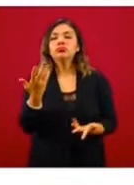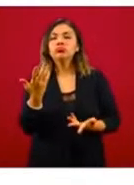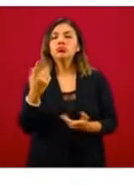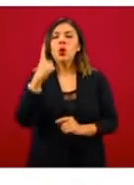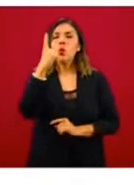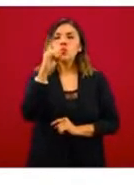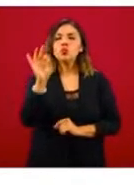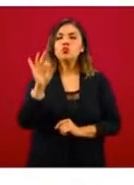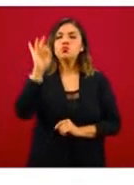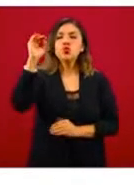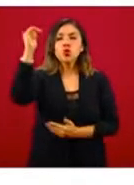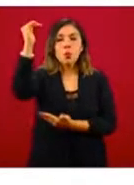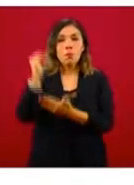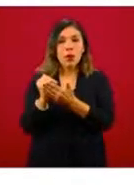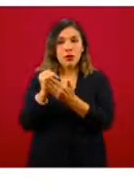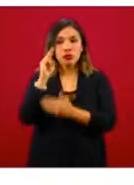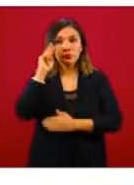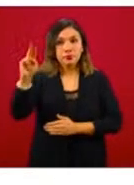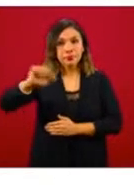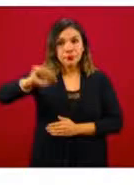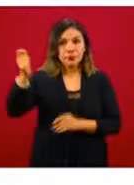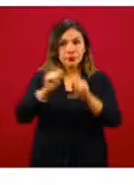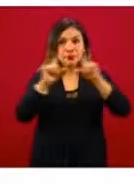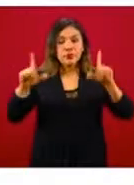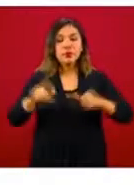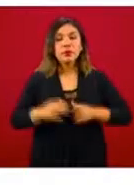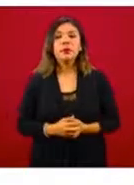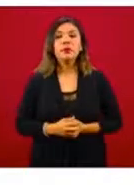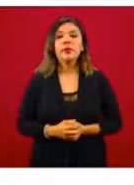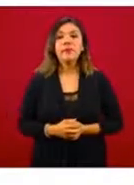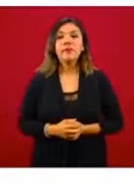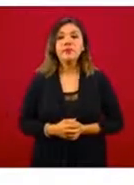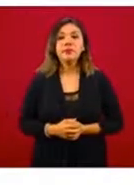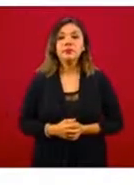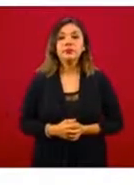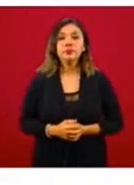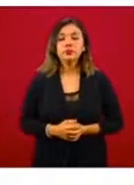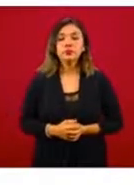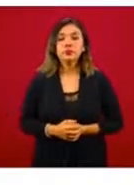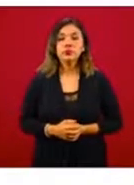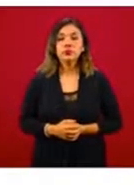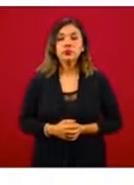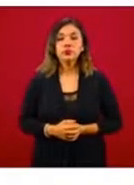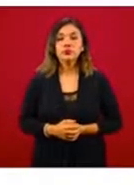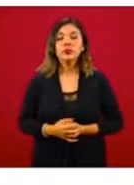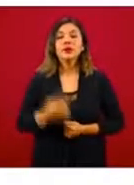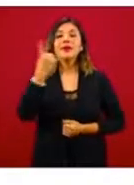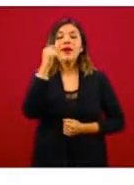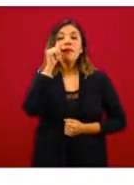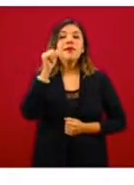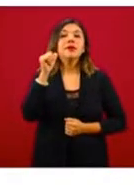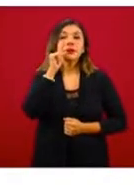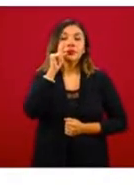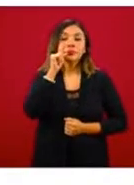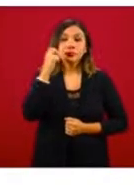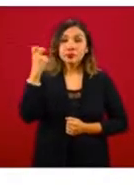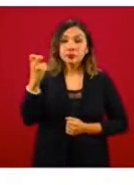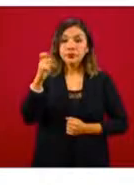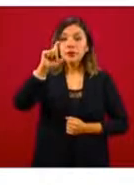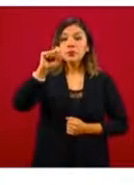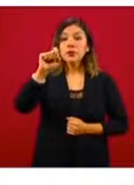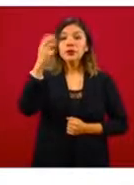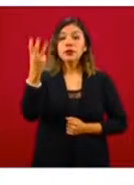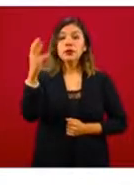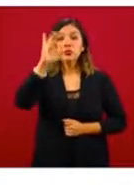an important reduction, 1 percentage point. We're going to see that on the next slide. That's 1 percentage point